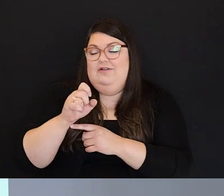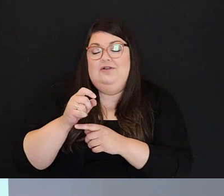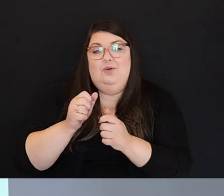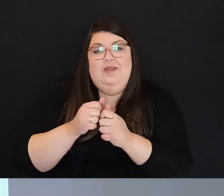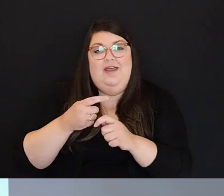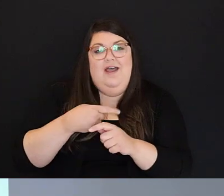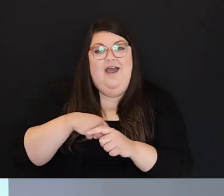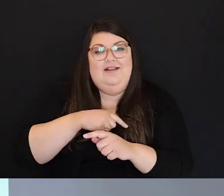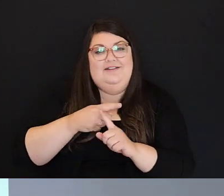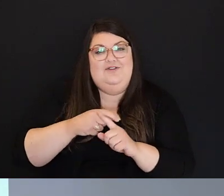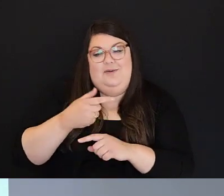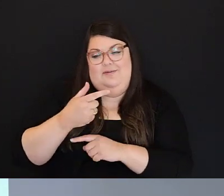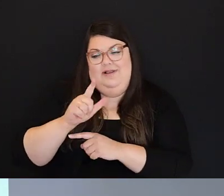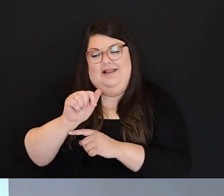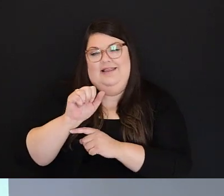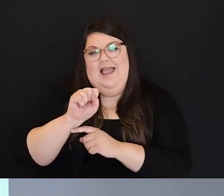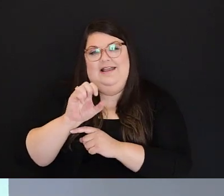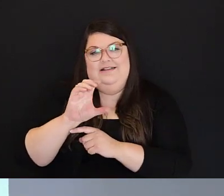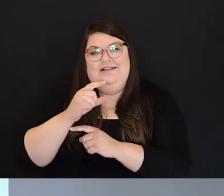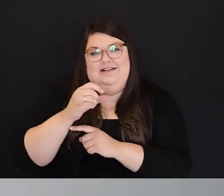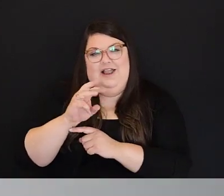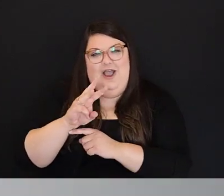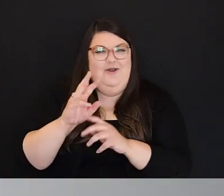from Glasgow. Yes.